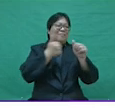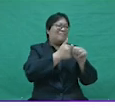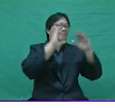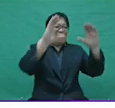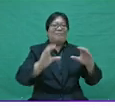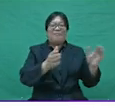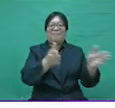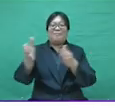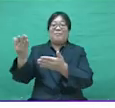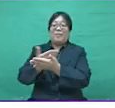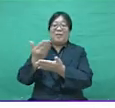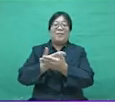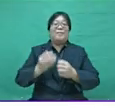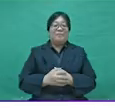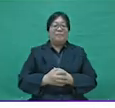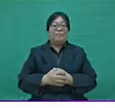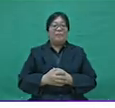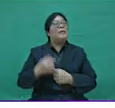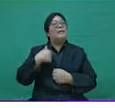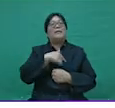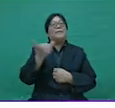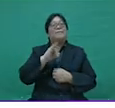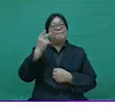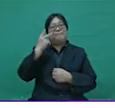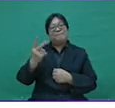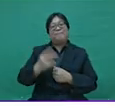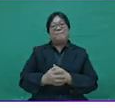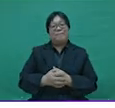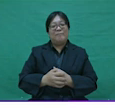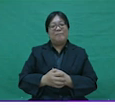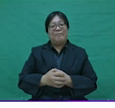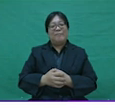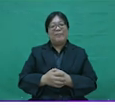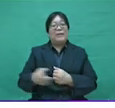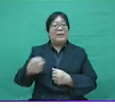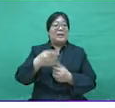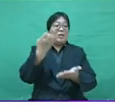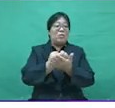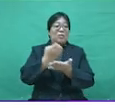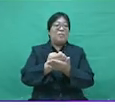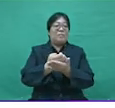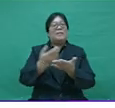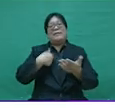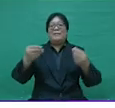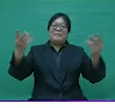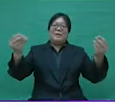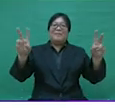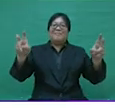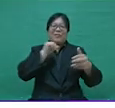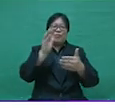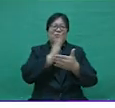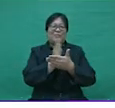way. What we will see also is with the economic, let me call